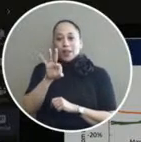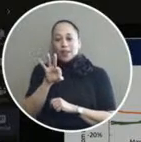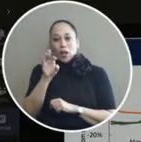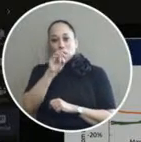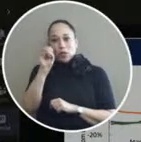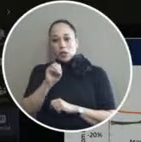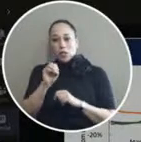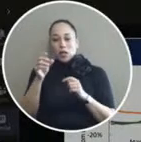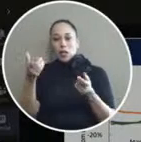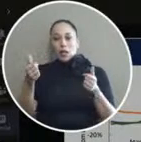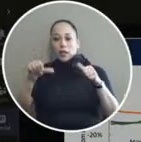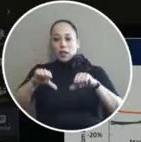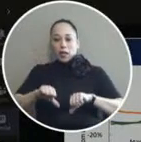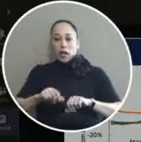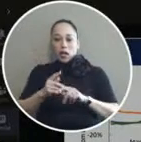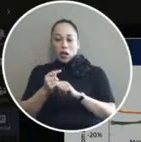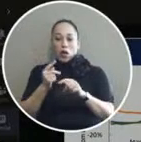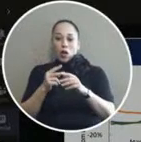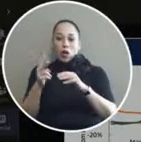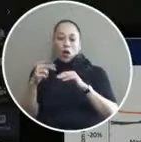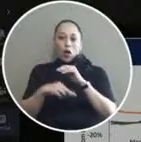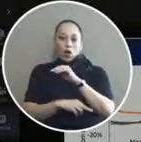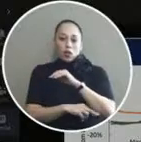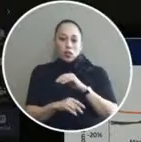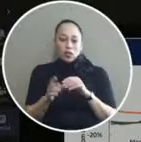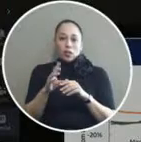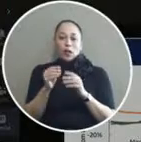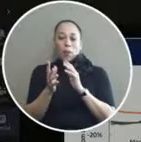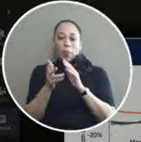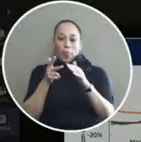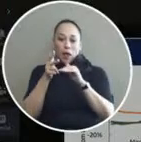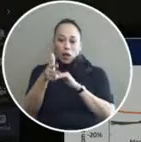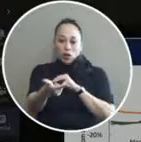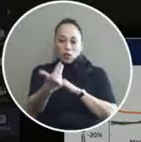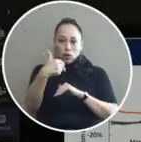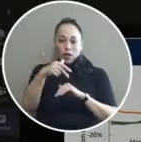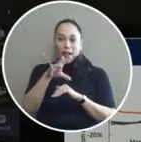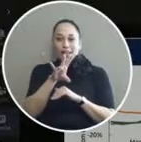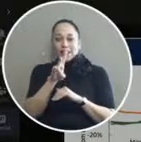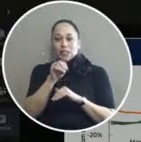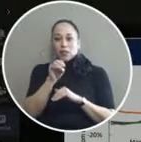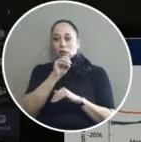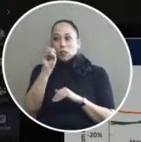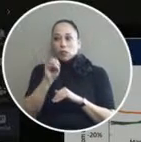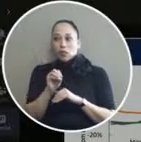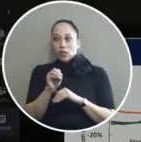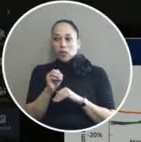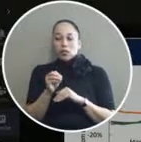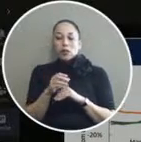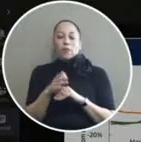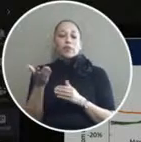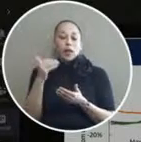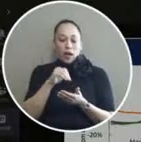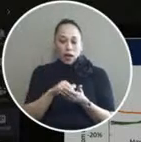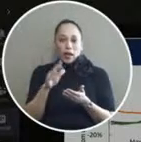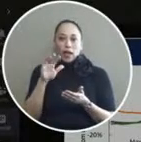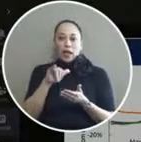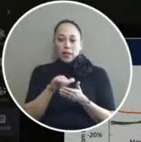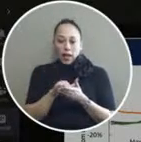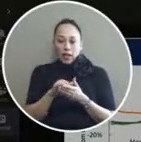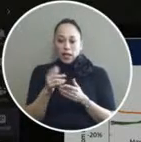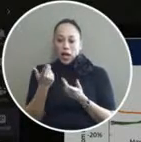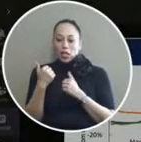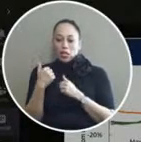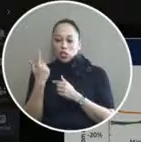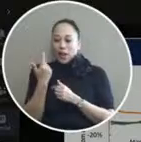in cargo truck crossings, 31% decline in personal vehicle crossings, and 70% decline in pedestrian crossings. Again, that's as of last